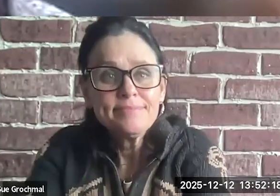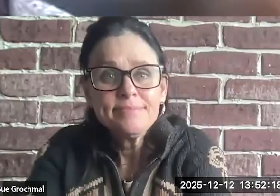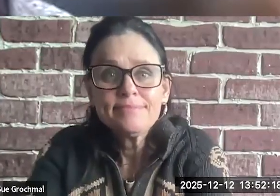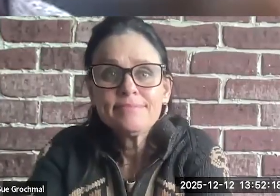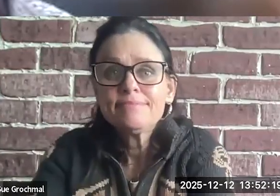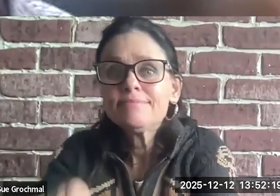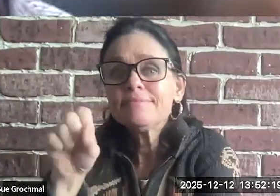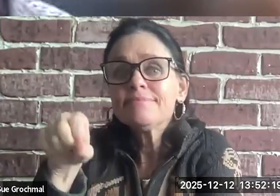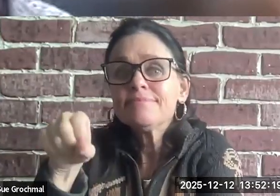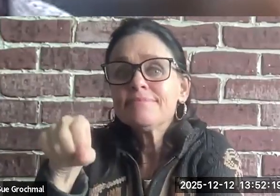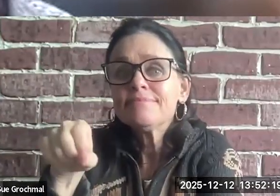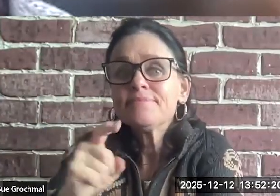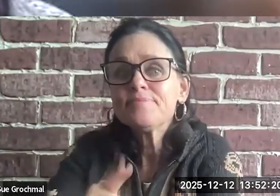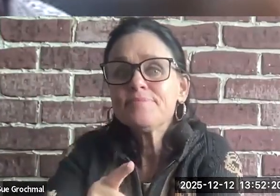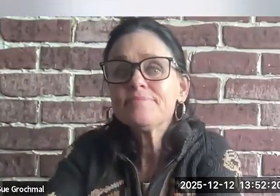And absolutely. Yeah. then